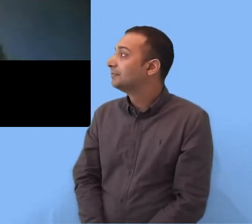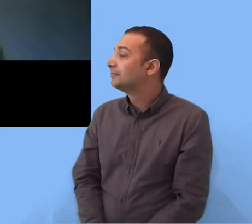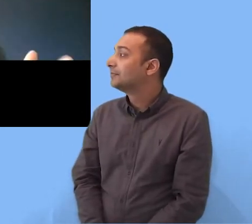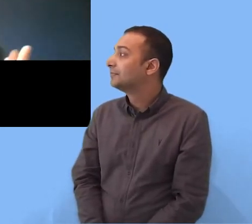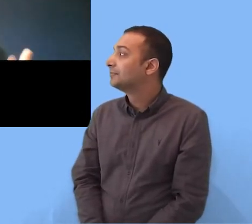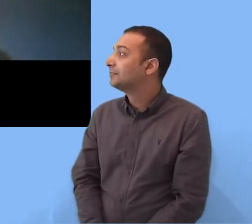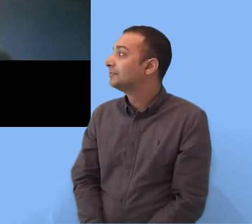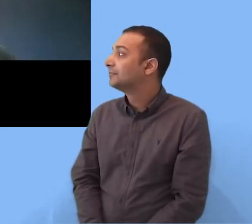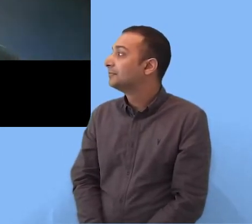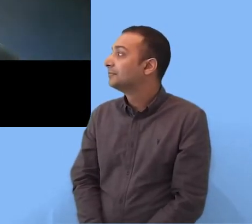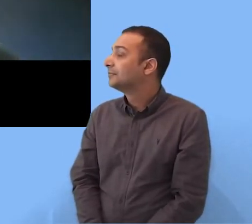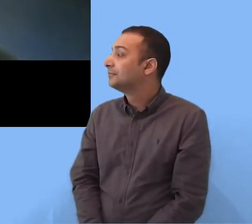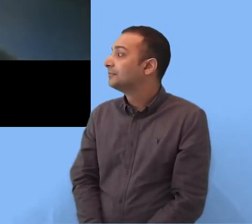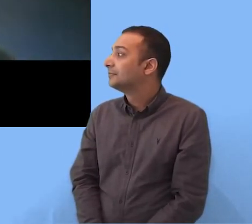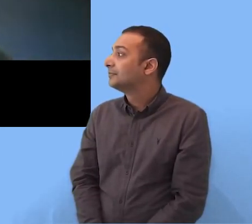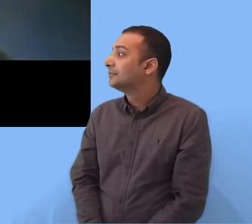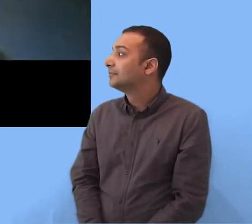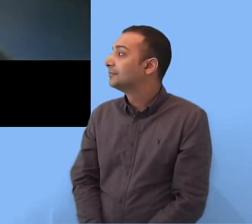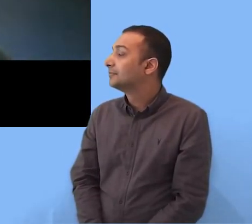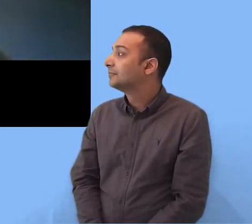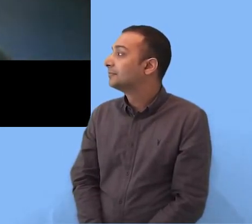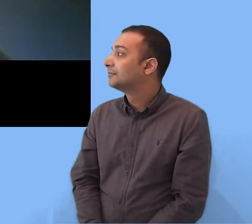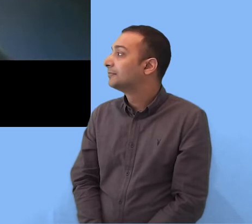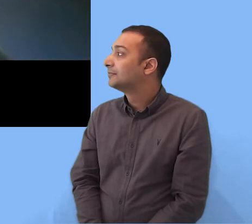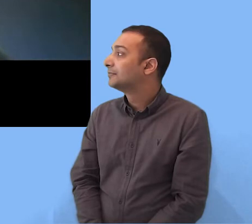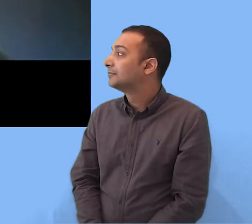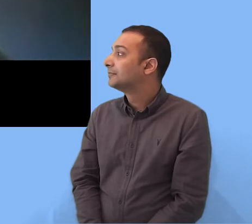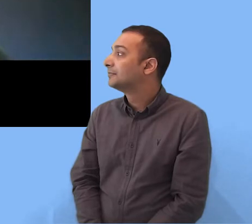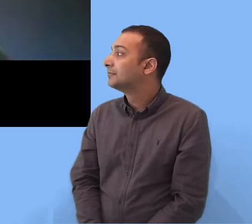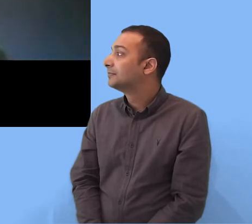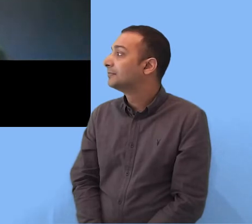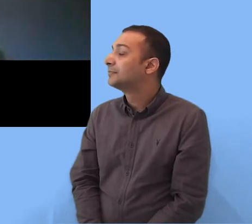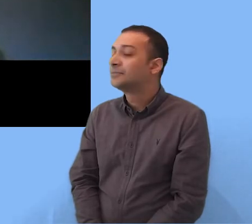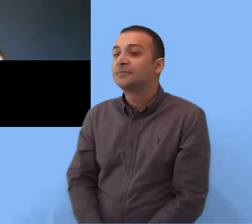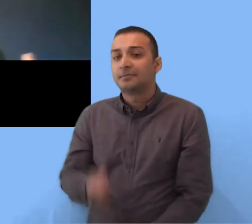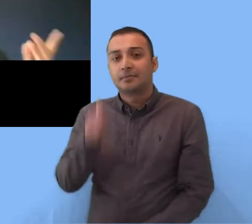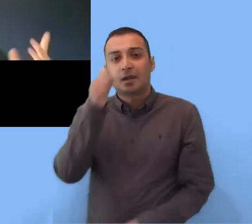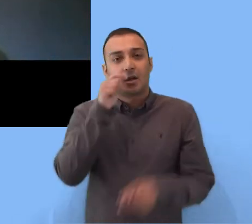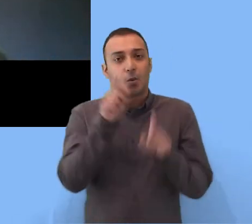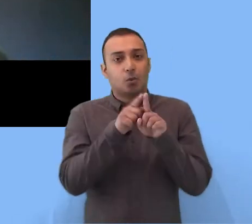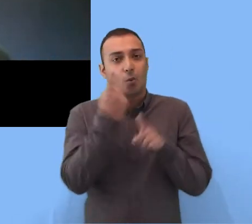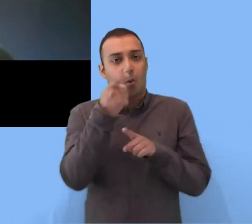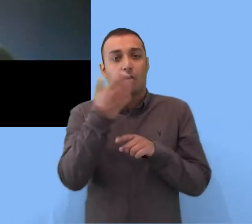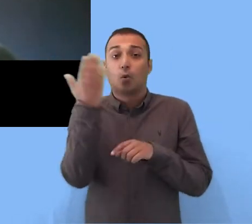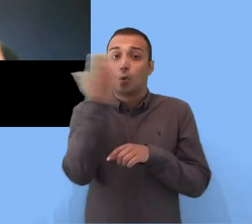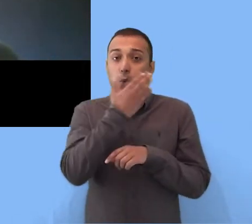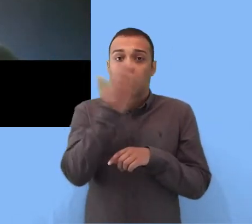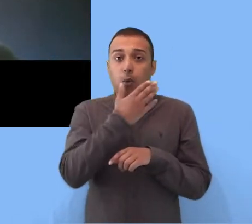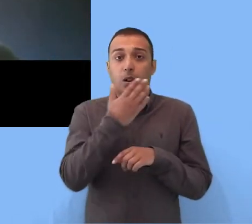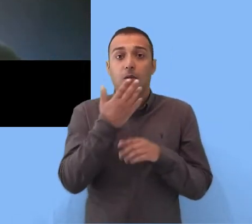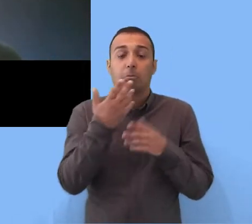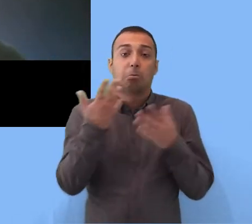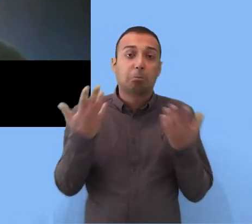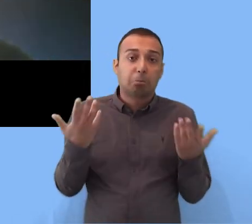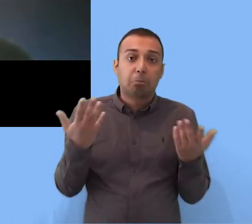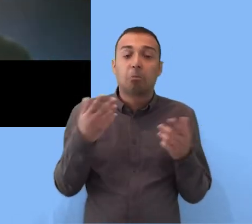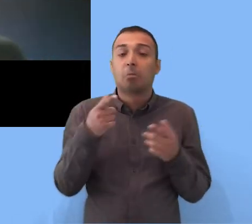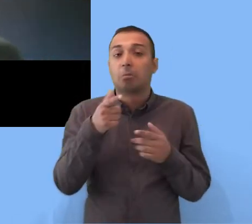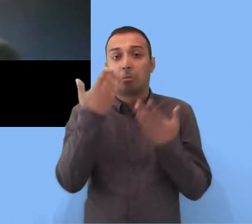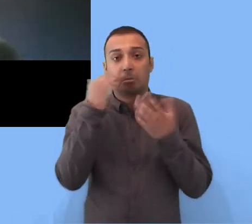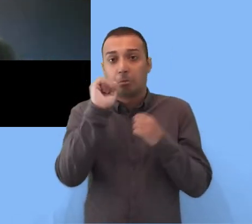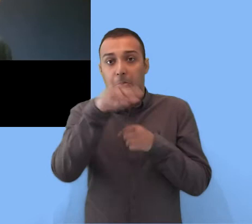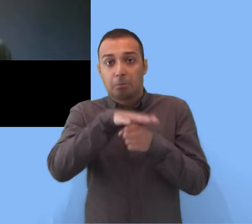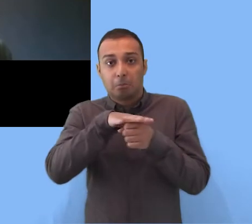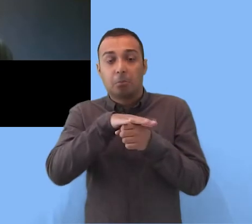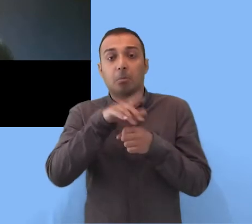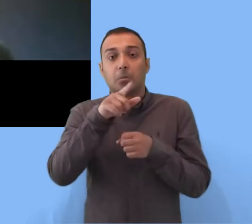definitely for schools, and whether it's true for settings as much, I'd be interested in your thoughts, is that some parents can find the actual thought of going to that building, like